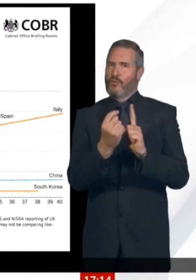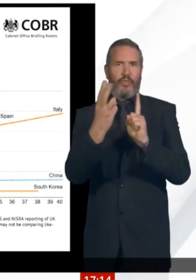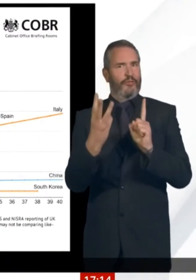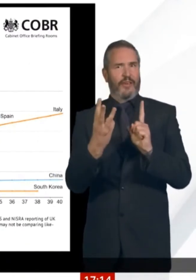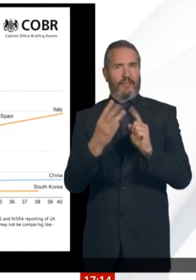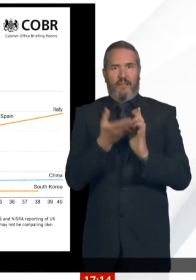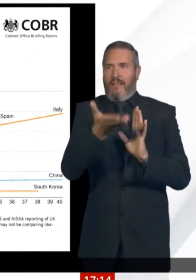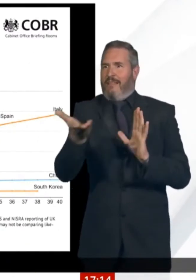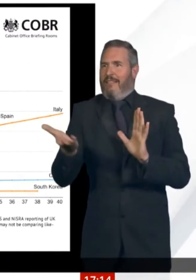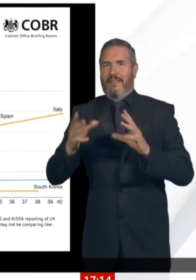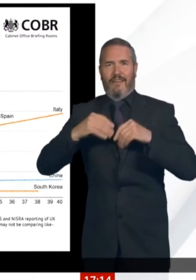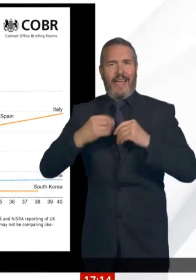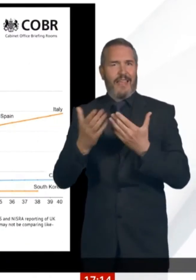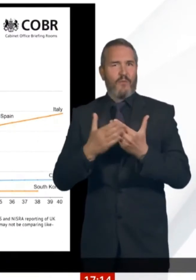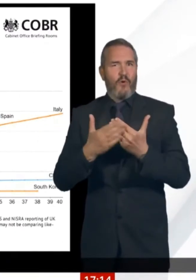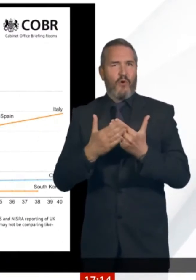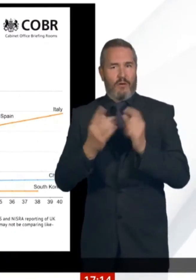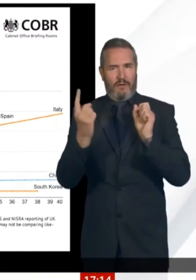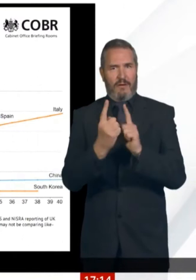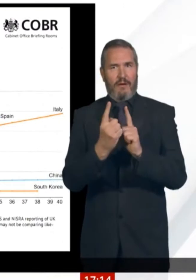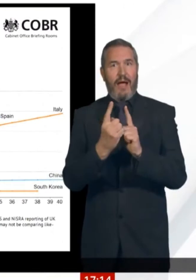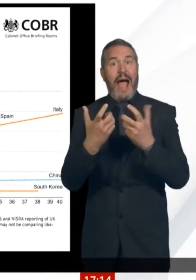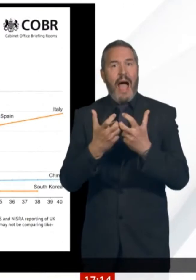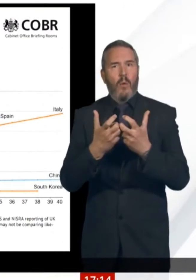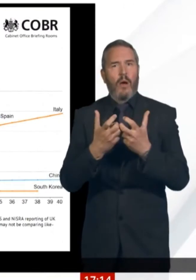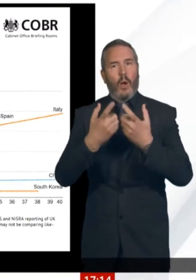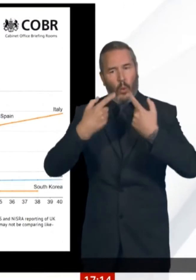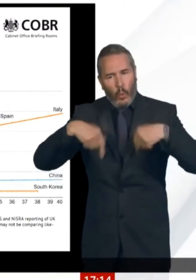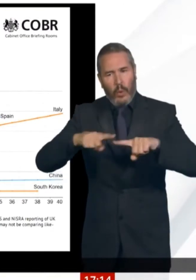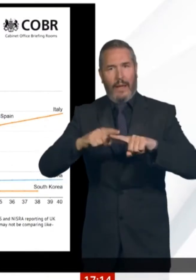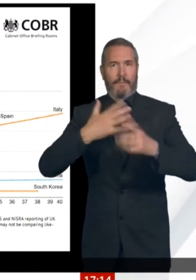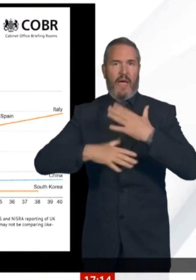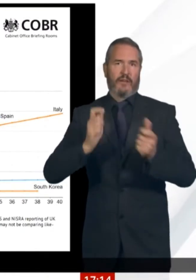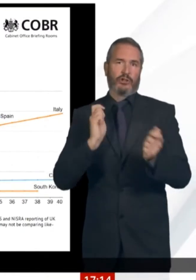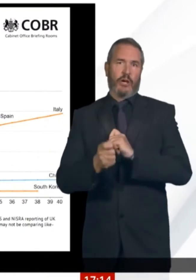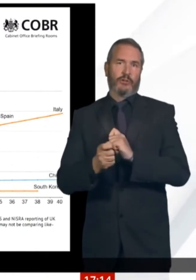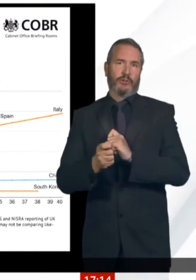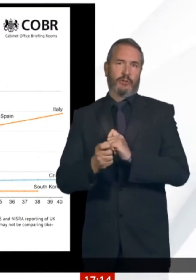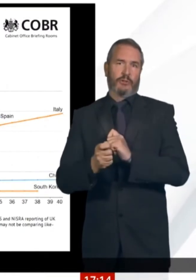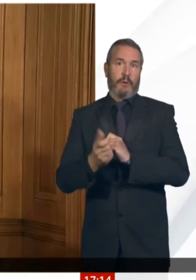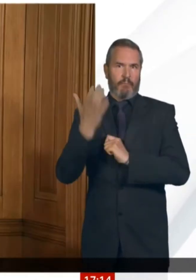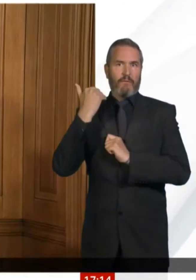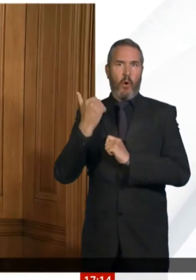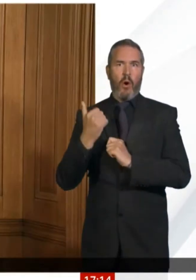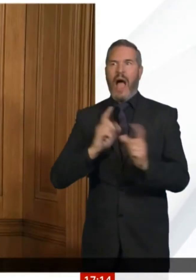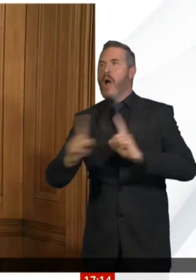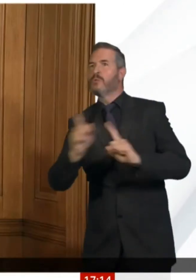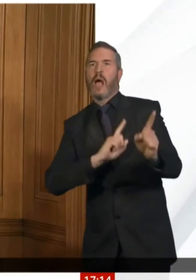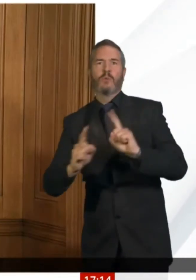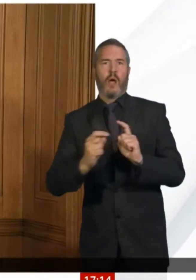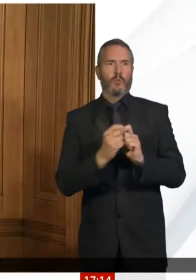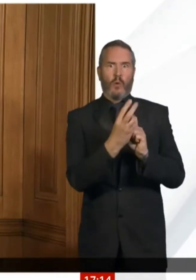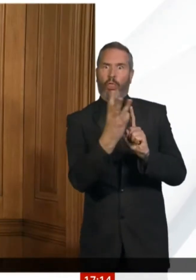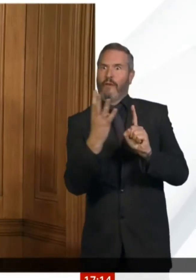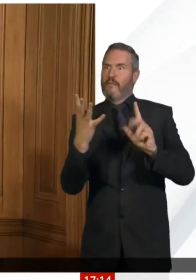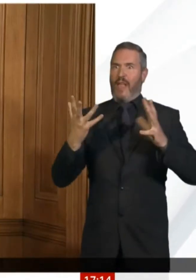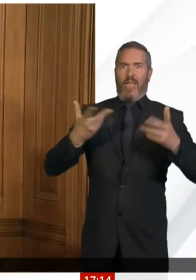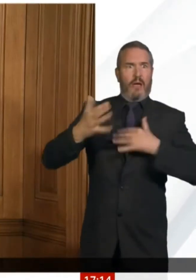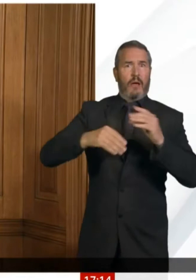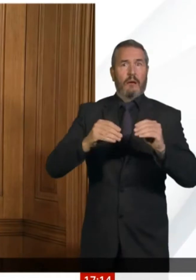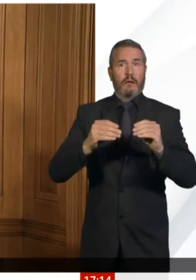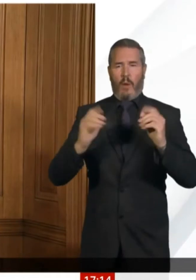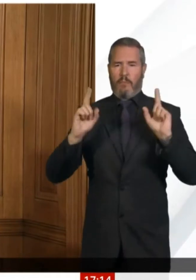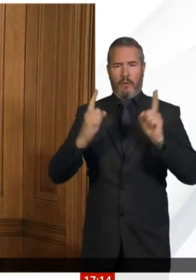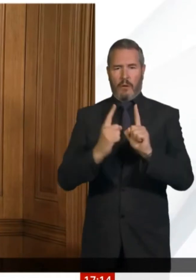the changes that we've all made to our lives has made a difference and will continue to make a difference. And